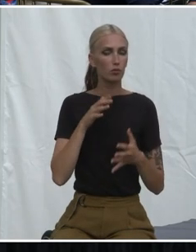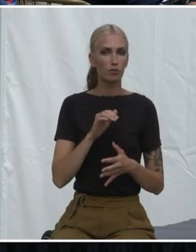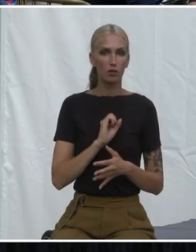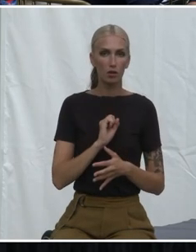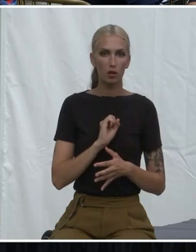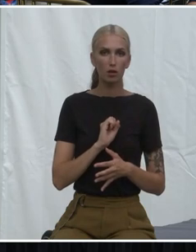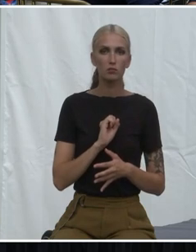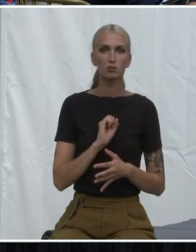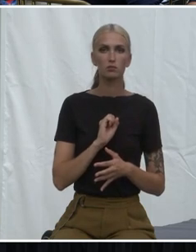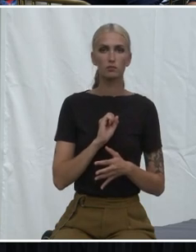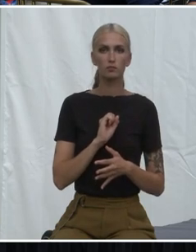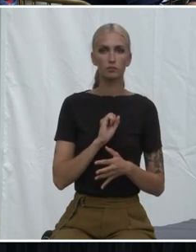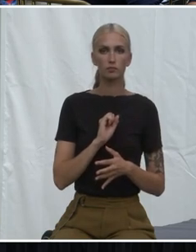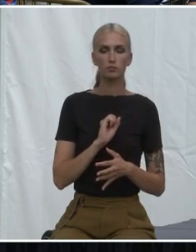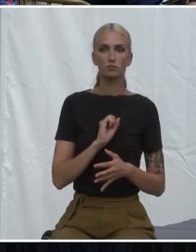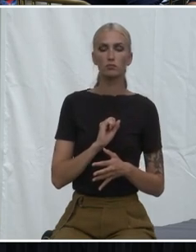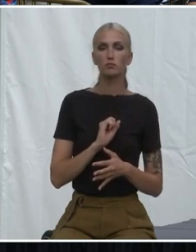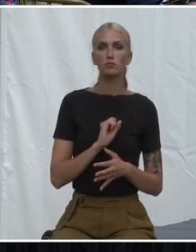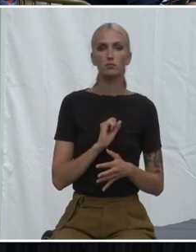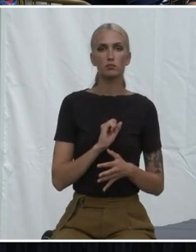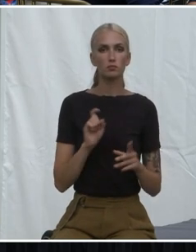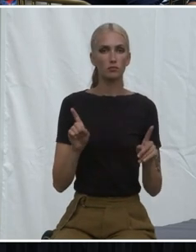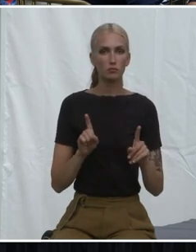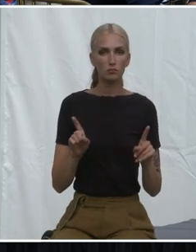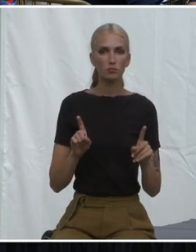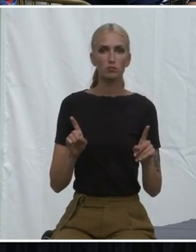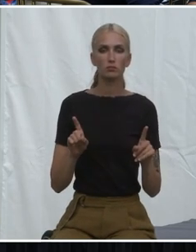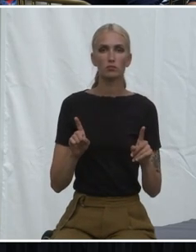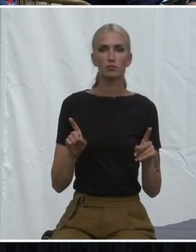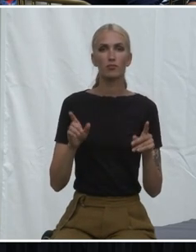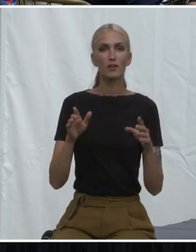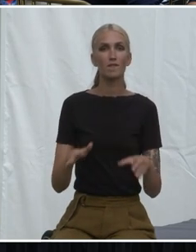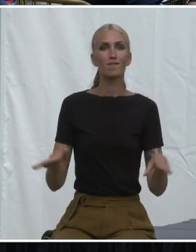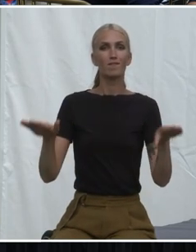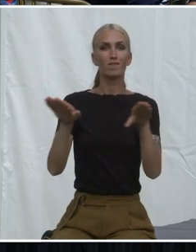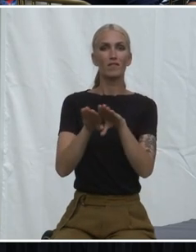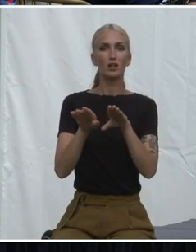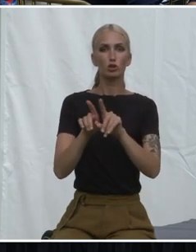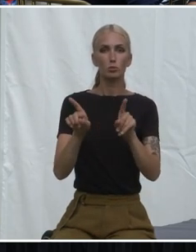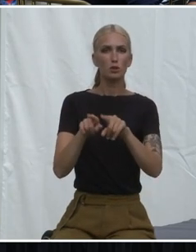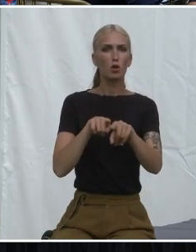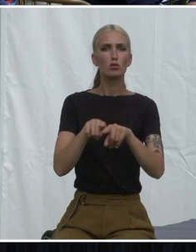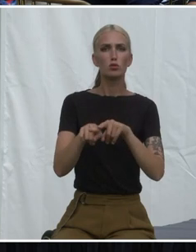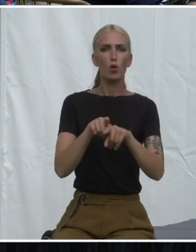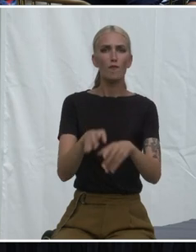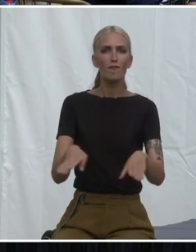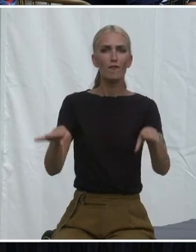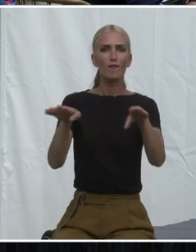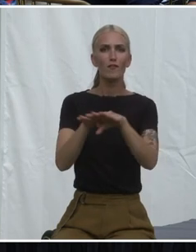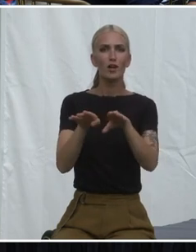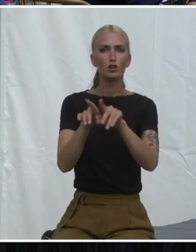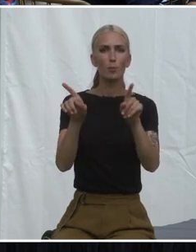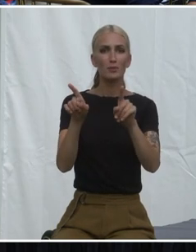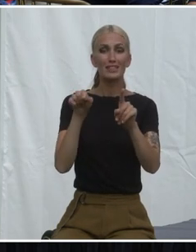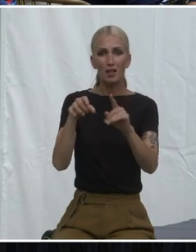to change the notion about what is equality, what is gender equality, it's also about men.